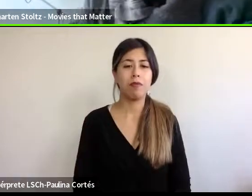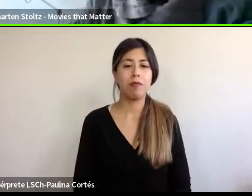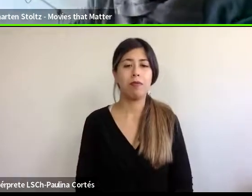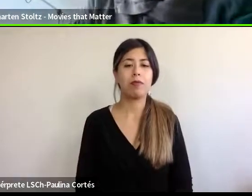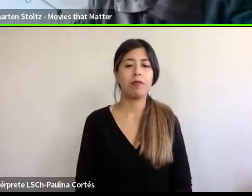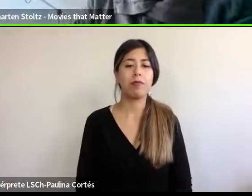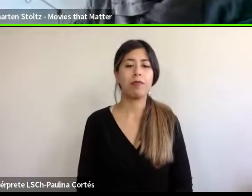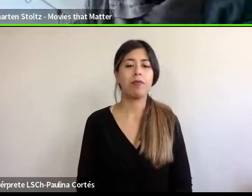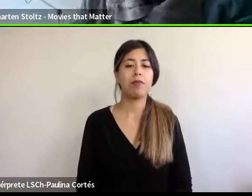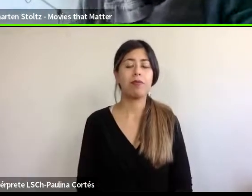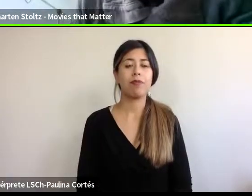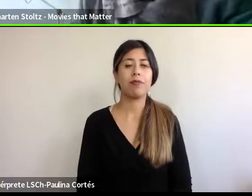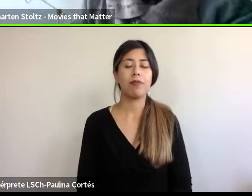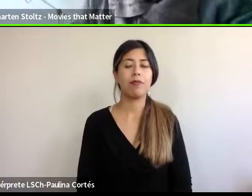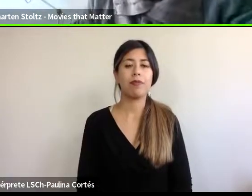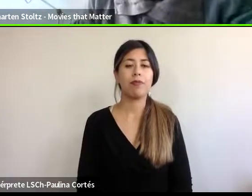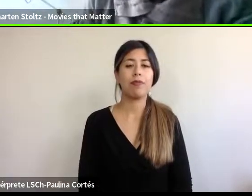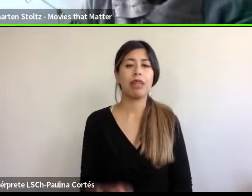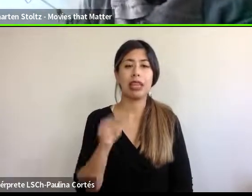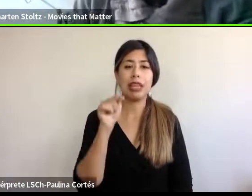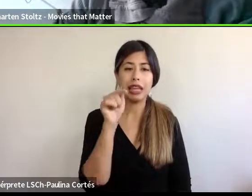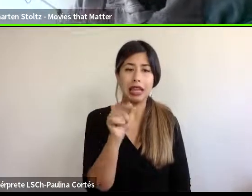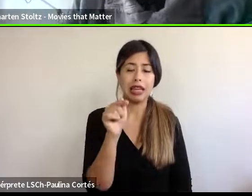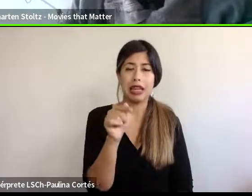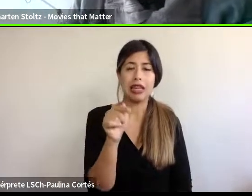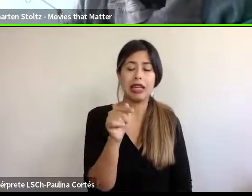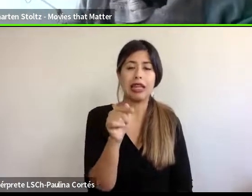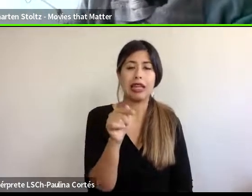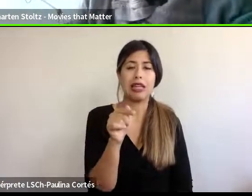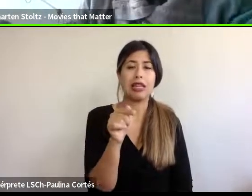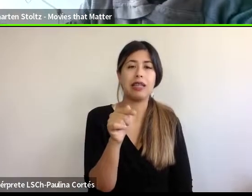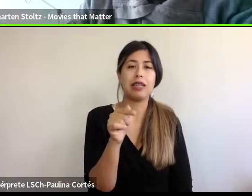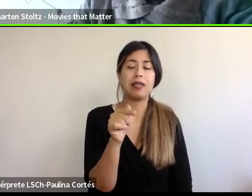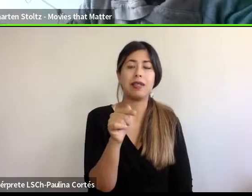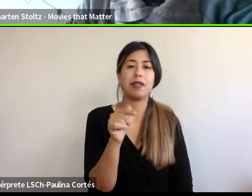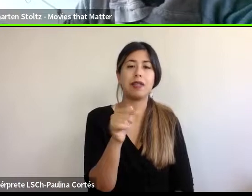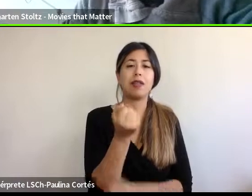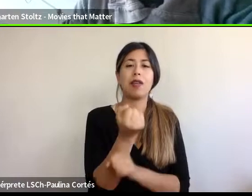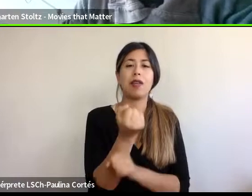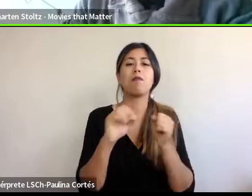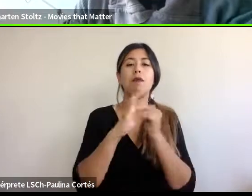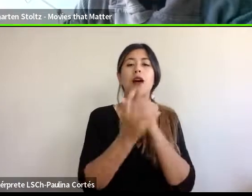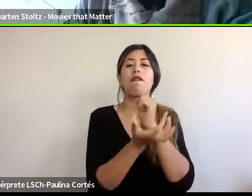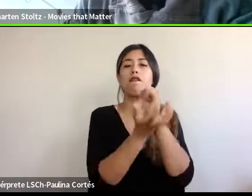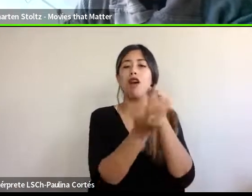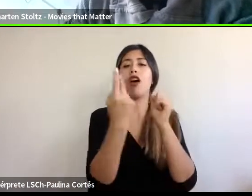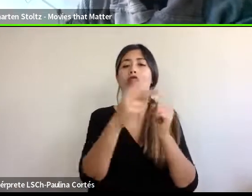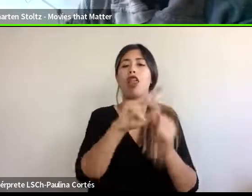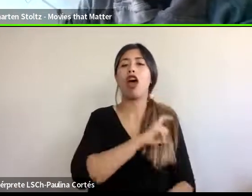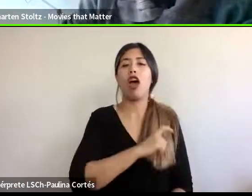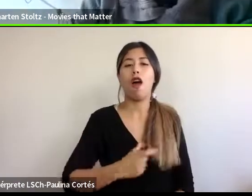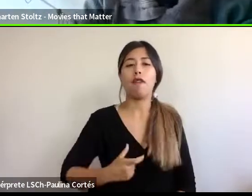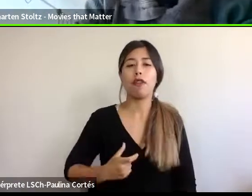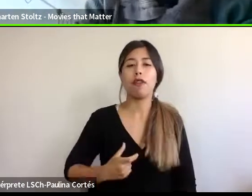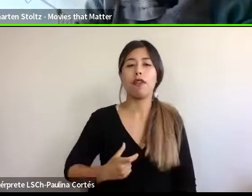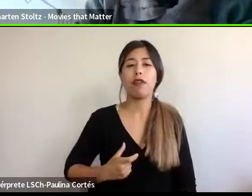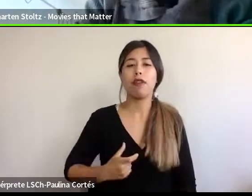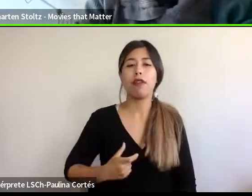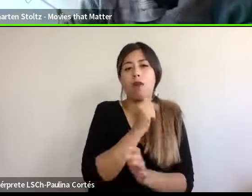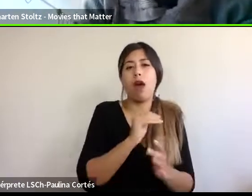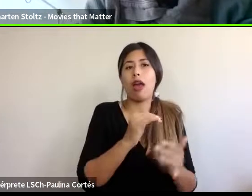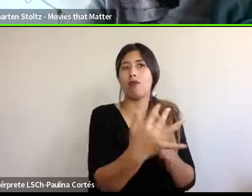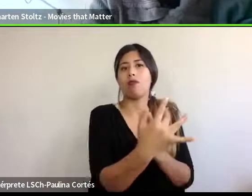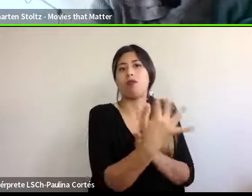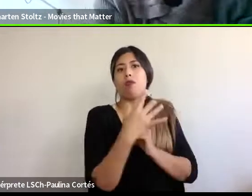any funds from the government, for instance, because they don't want to have any influence from the politics. Movie That Mattered does wanted